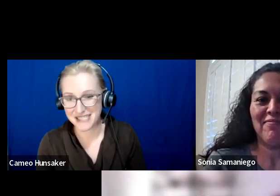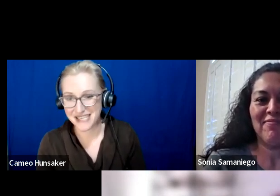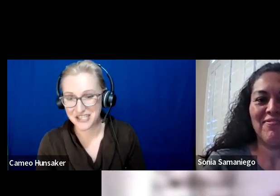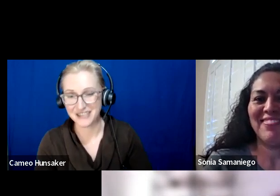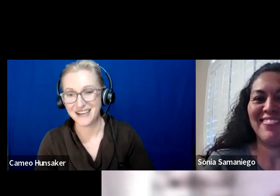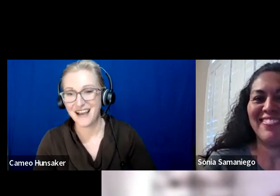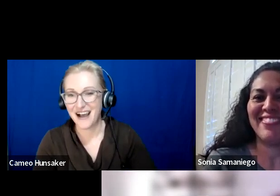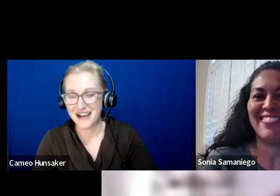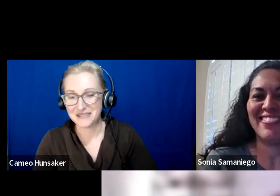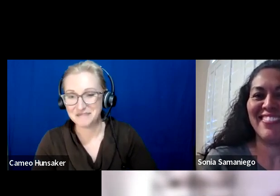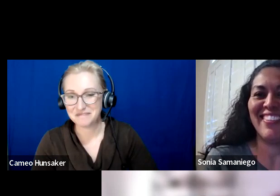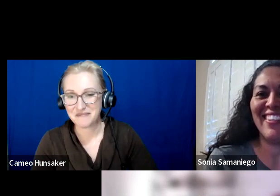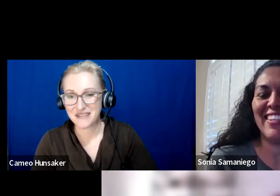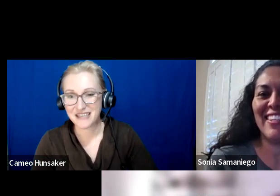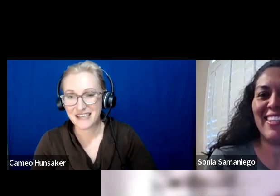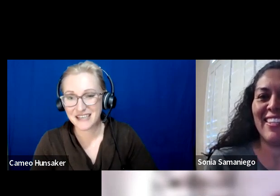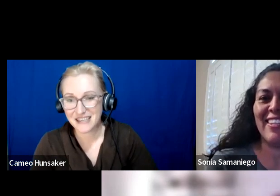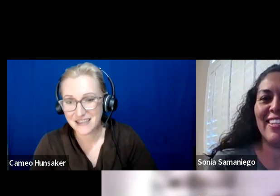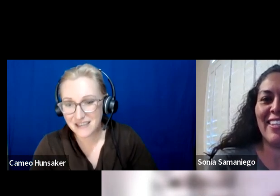the presentation.